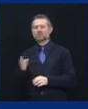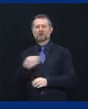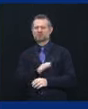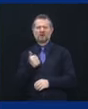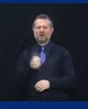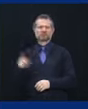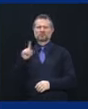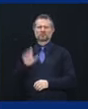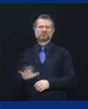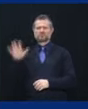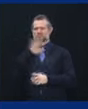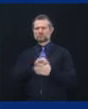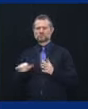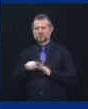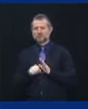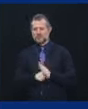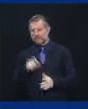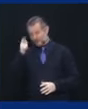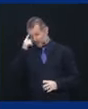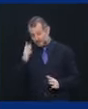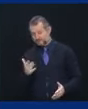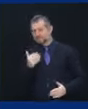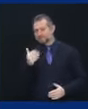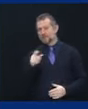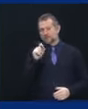Next question, operator.